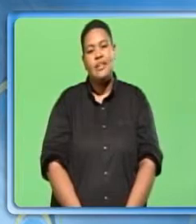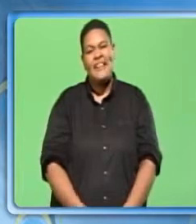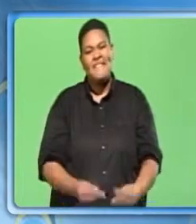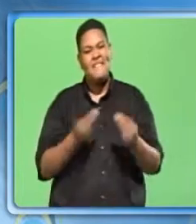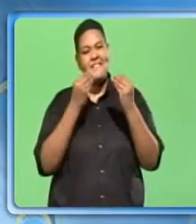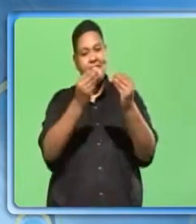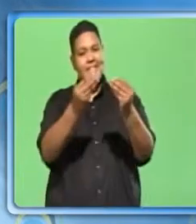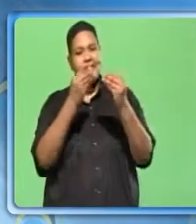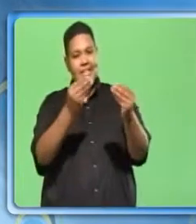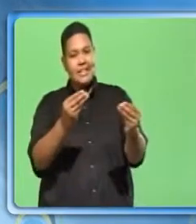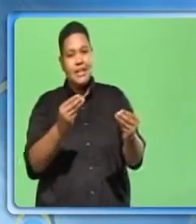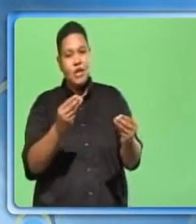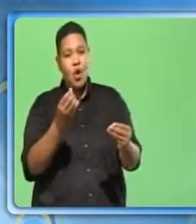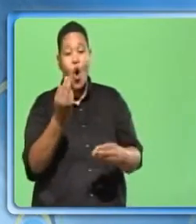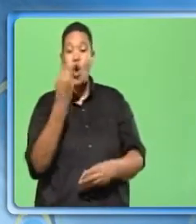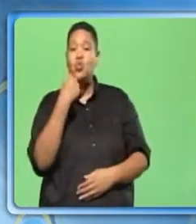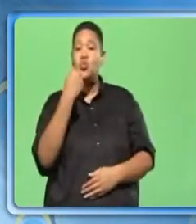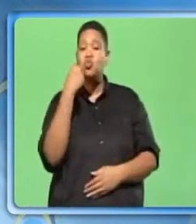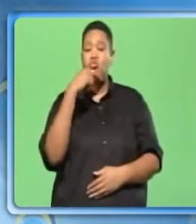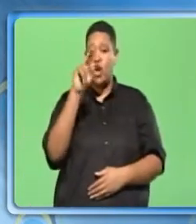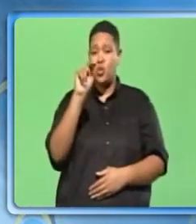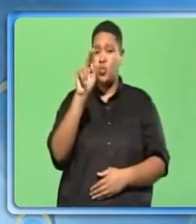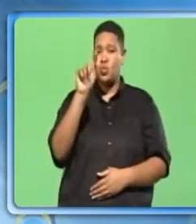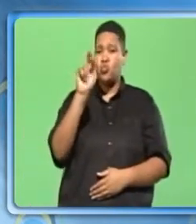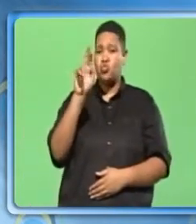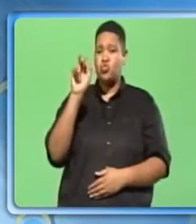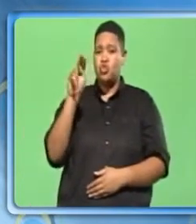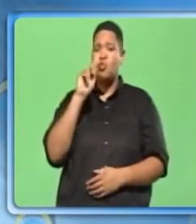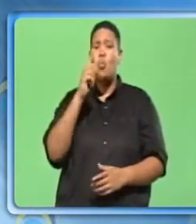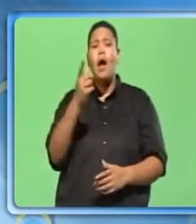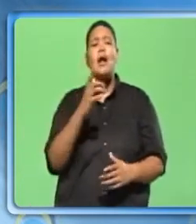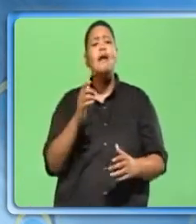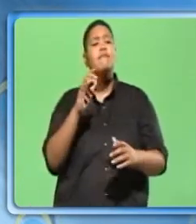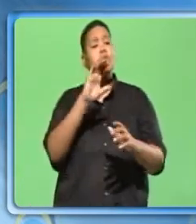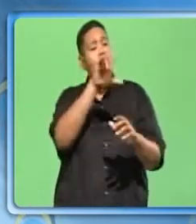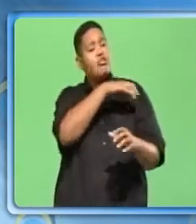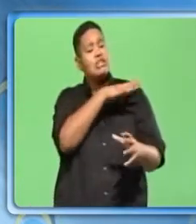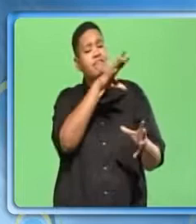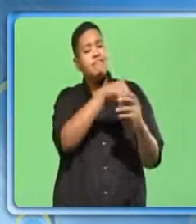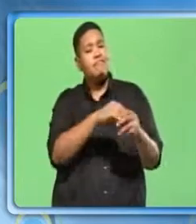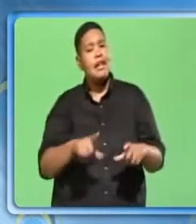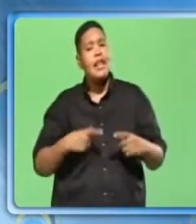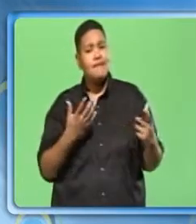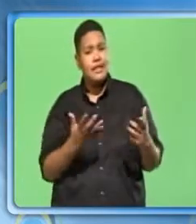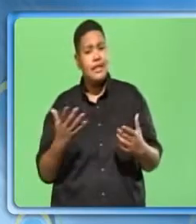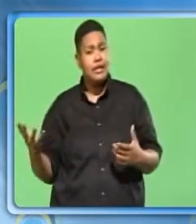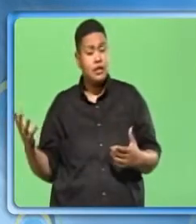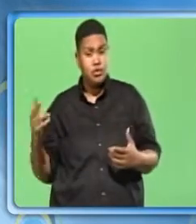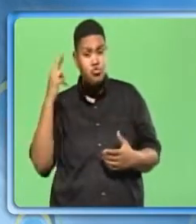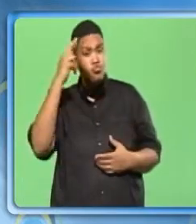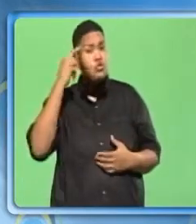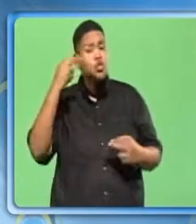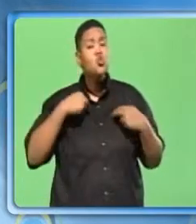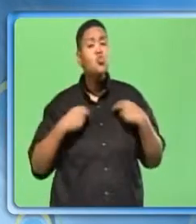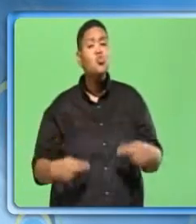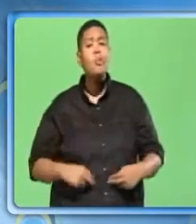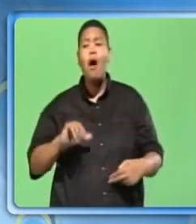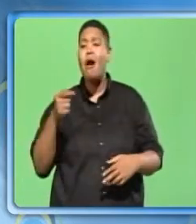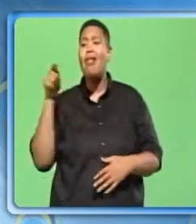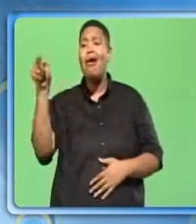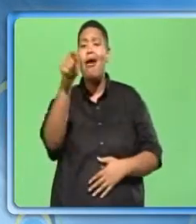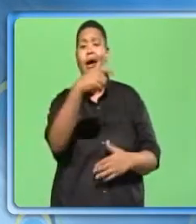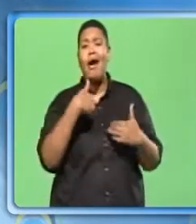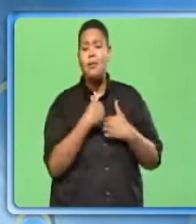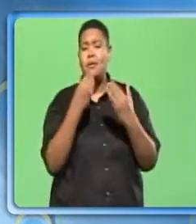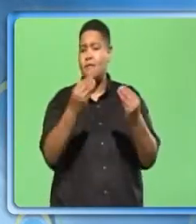Feeding, or nutrition, is one of the characteristics of living things. The main reason humans and other animals feed